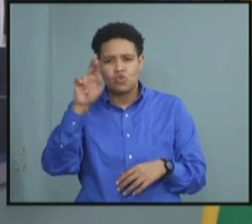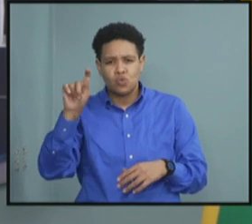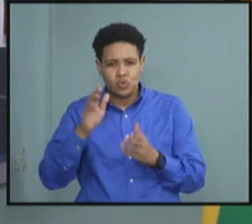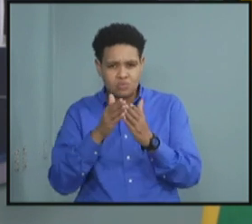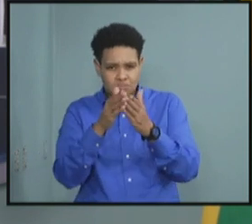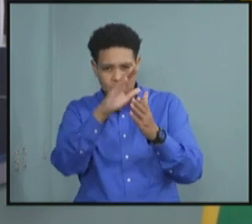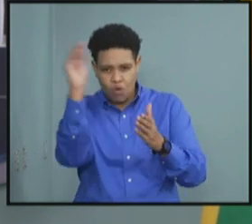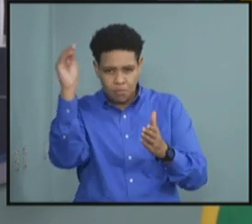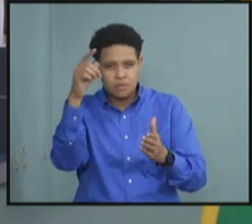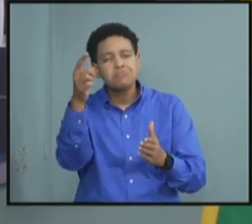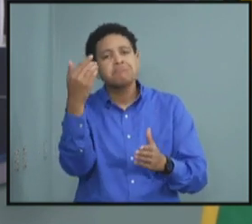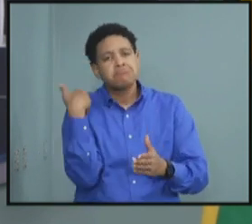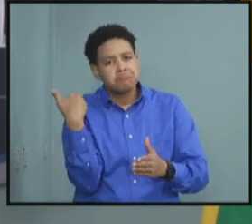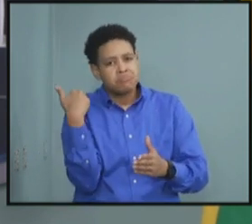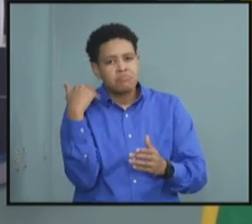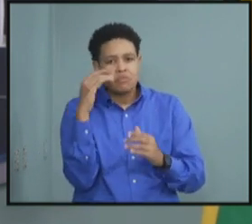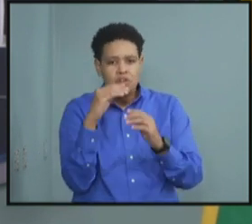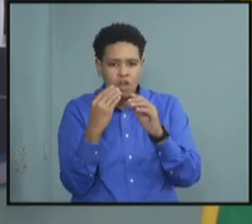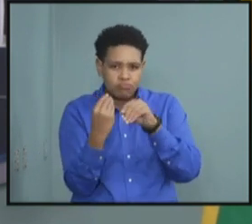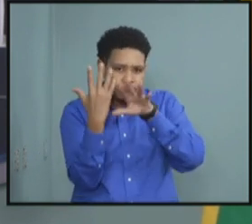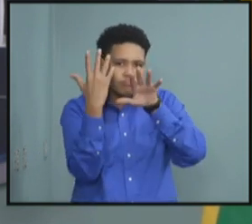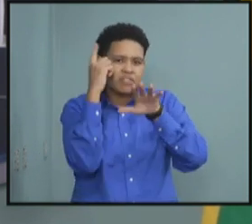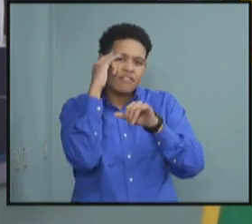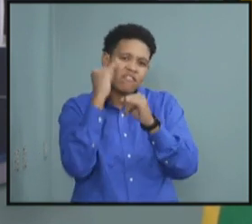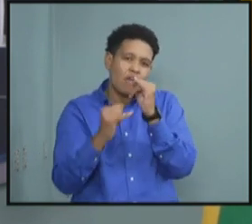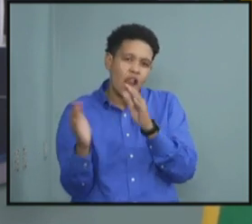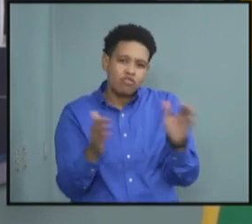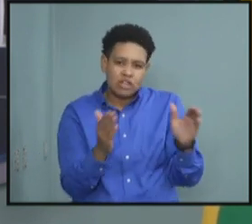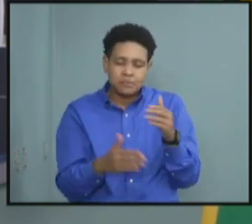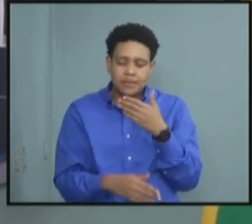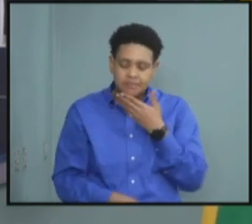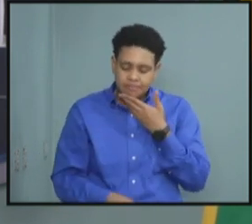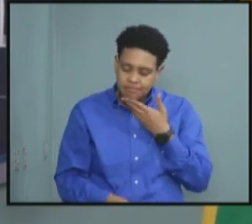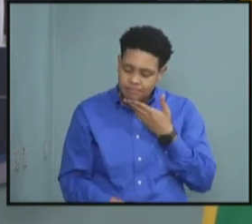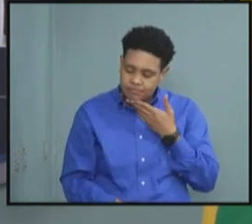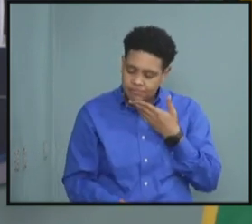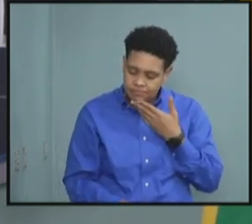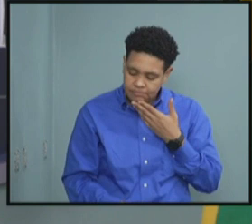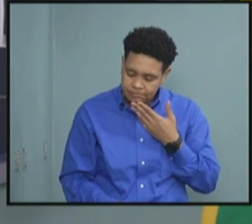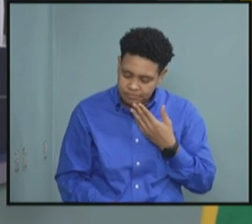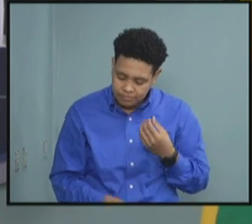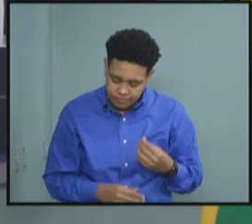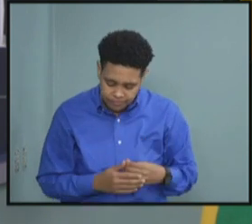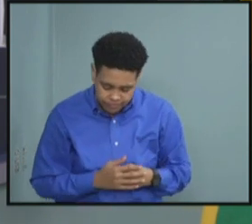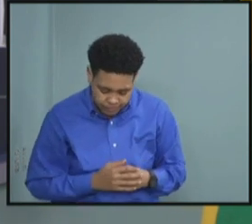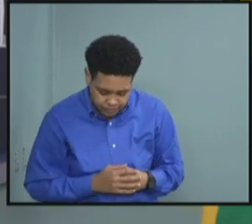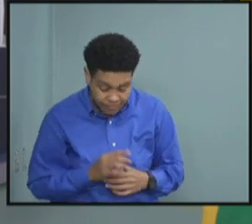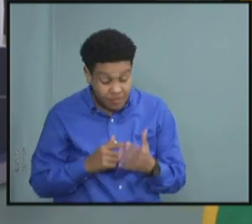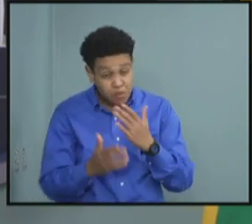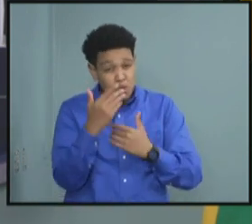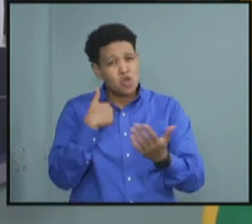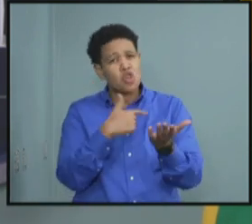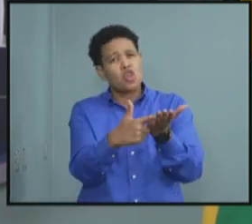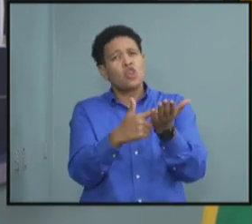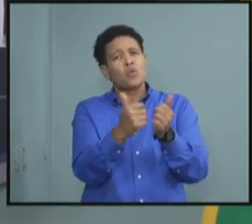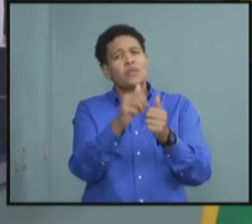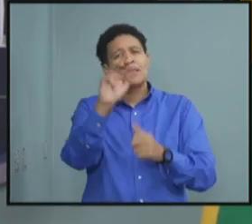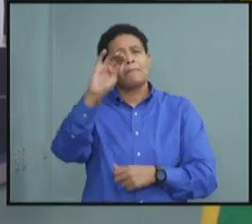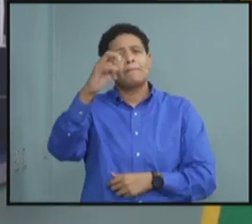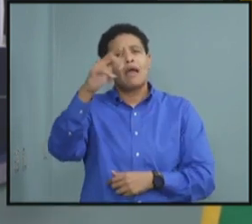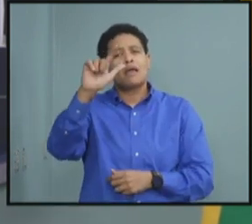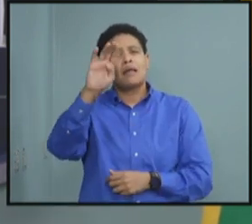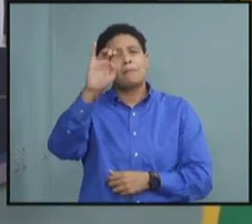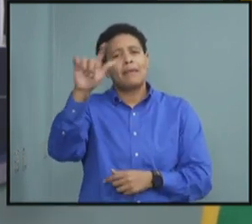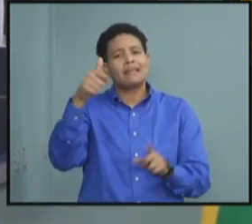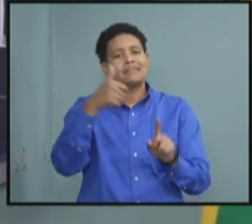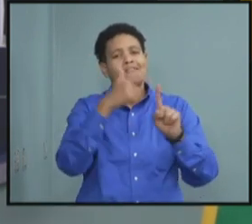This morning, I had a conversation with the President and CEO, Mr. Michael Bailey,